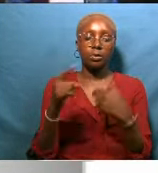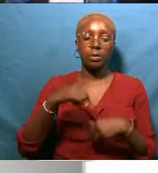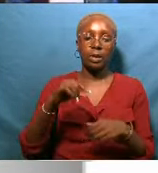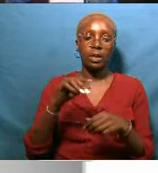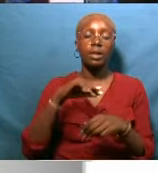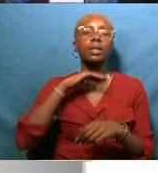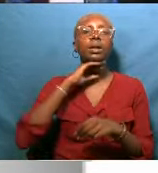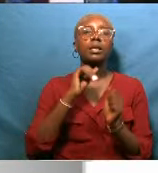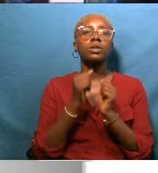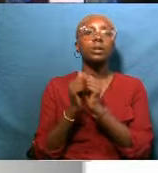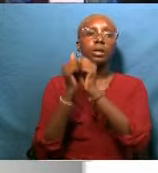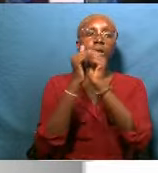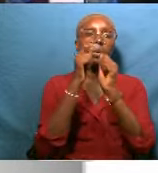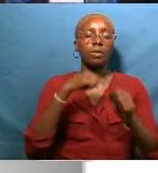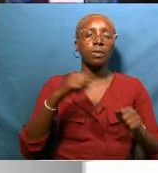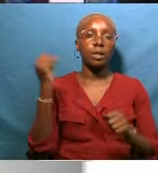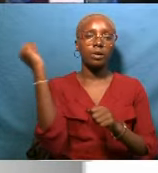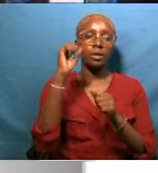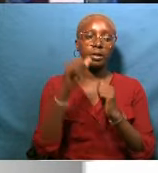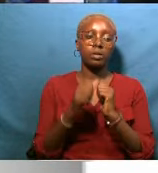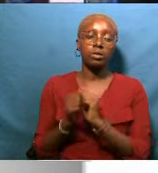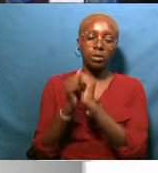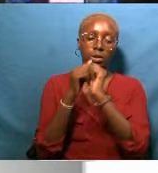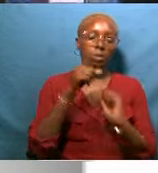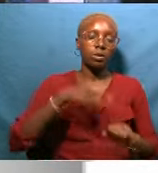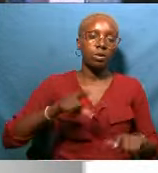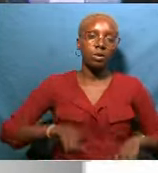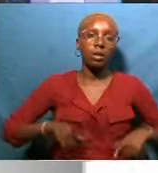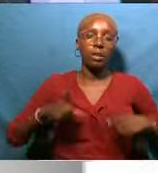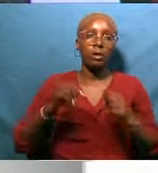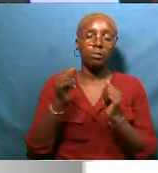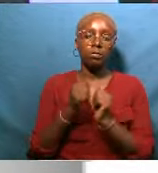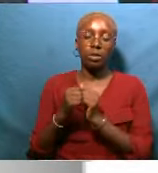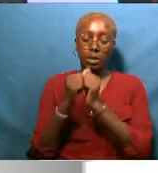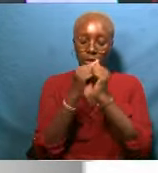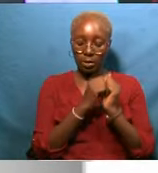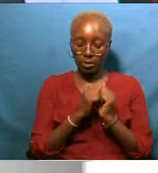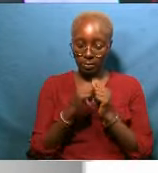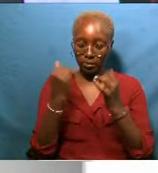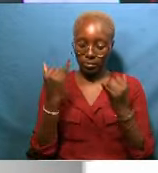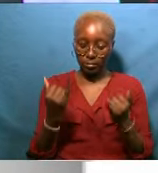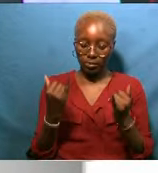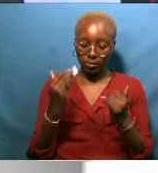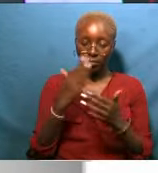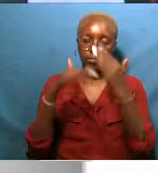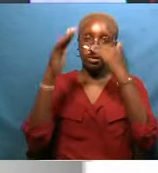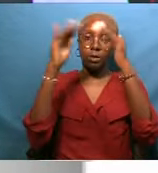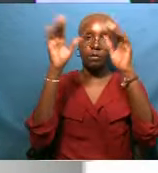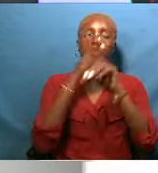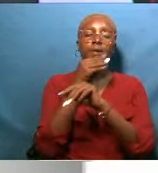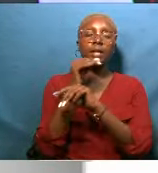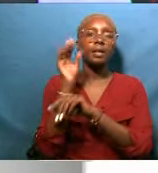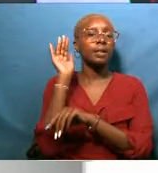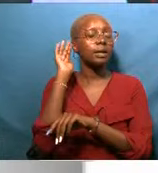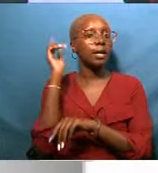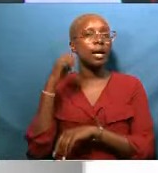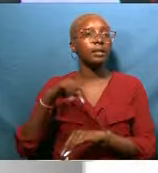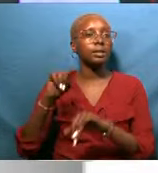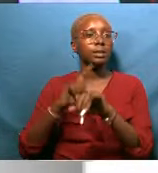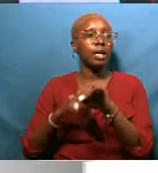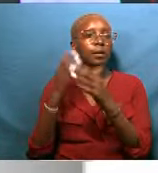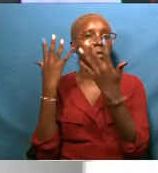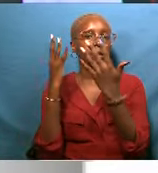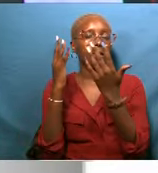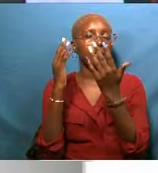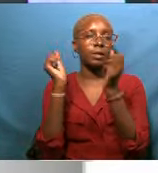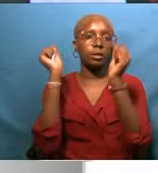together, we are Christ together, we live together. Therefore, Heavenly Father, hear us as we celebrate this covenant